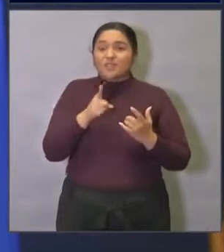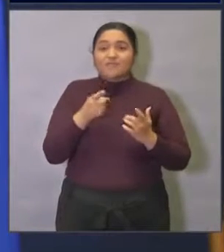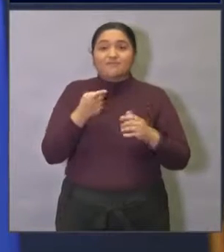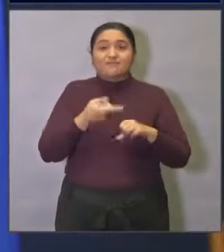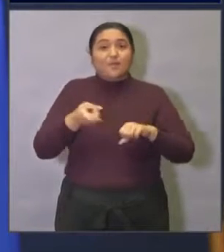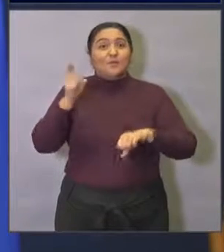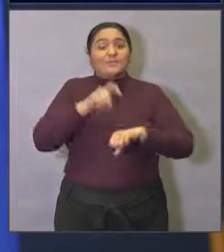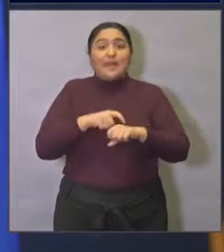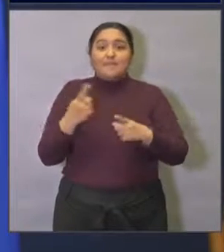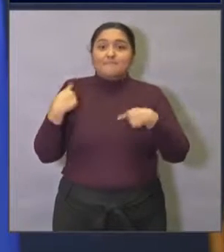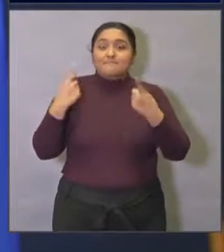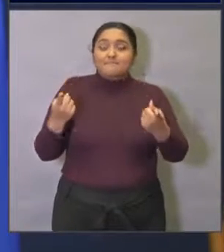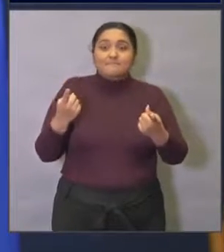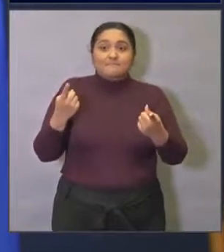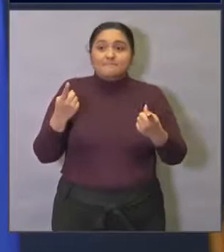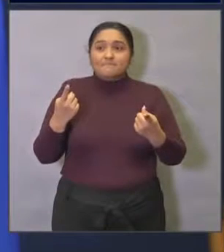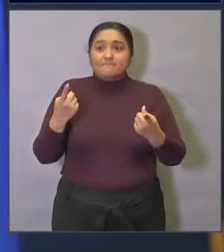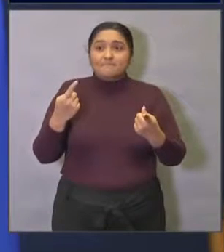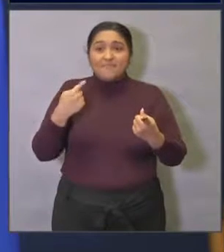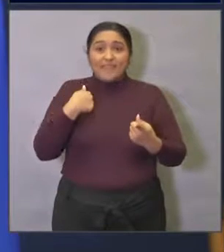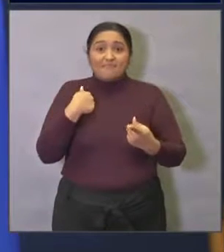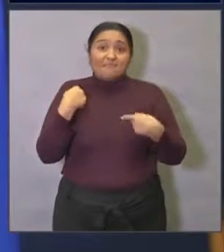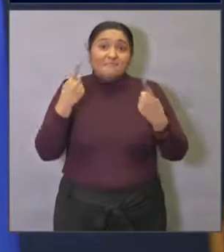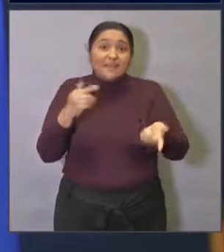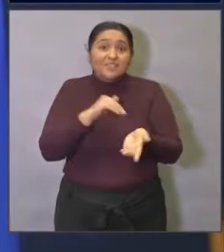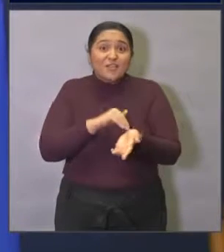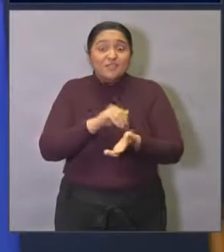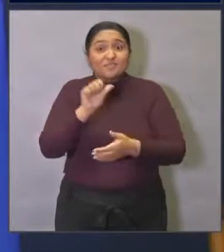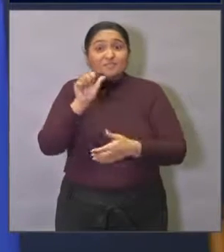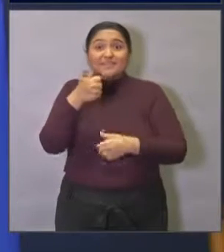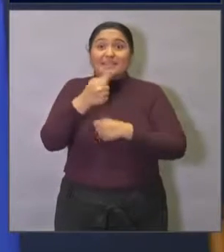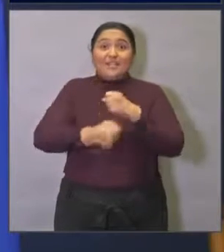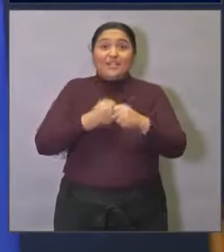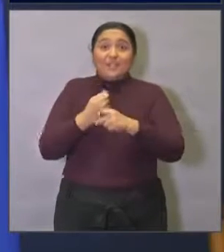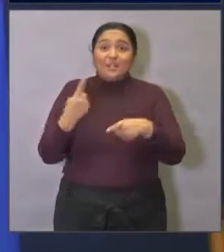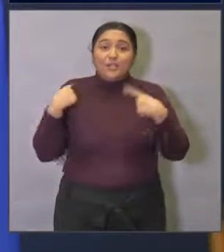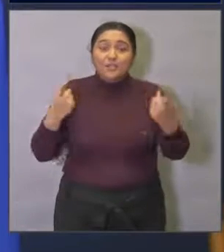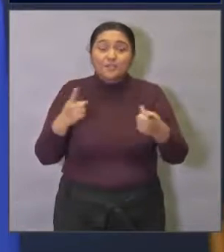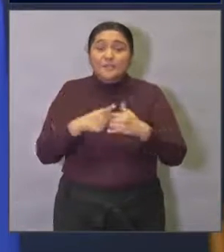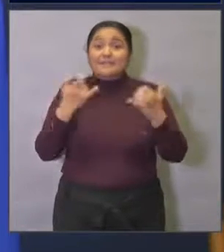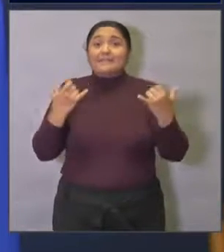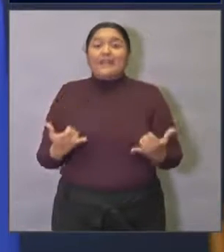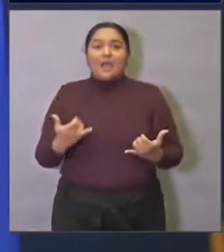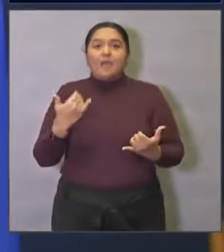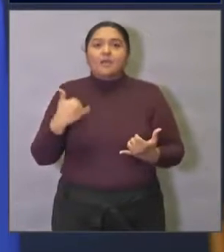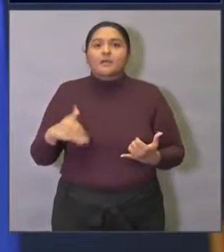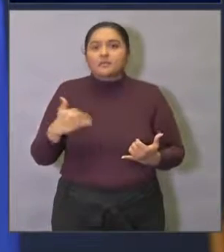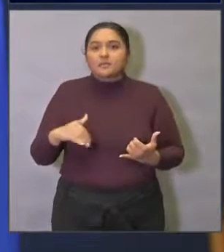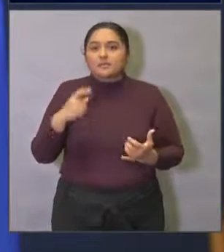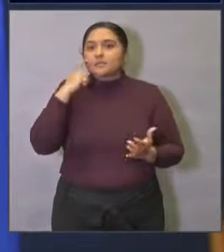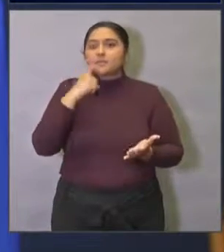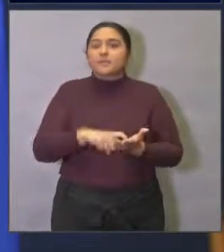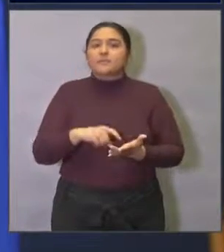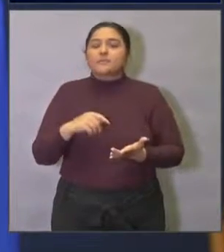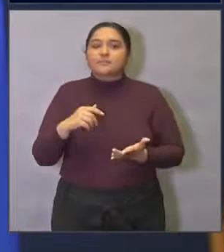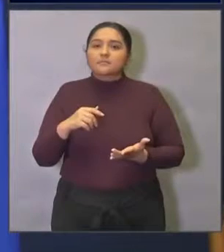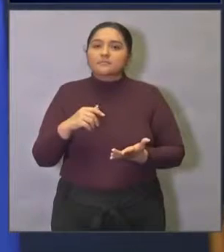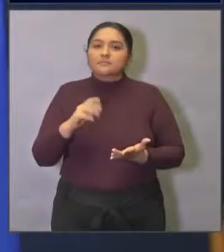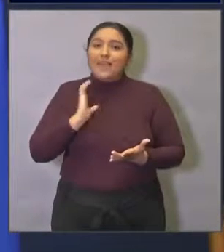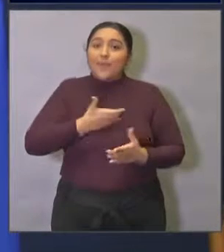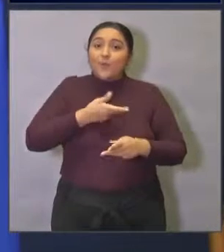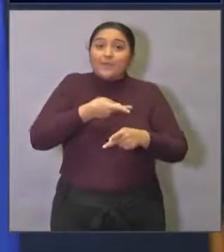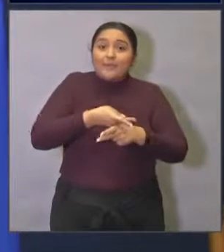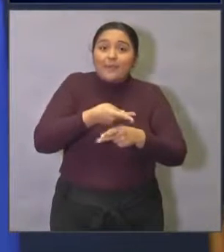I've been practicing emergency medicine for over a decade, where I have felt that this is actually threatened, that the level of care that we